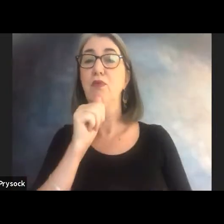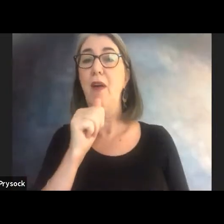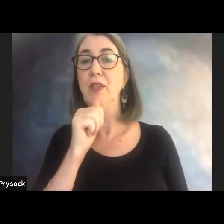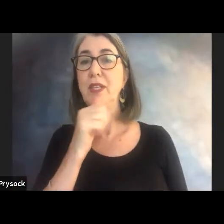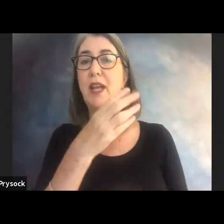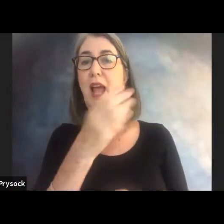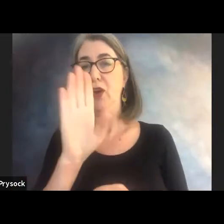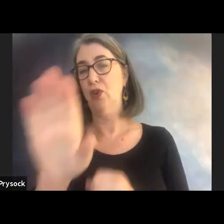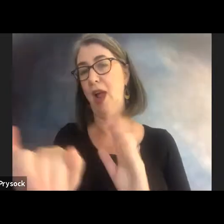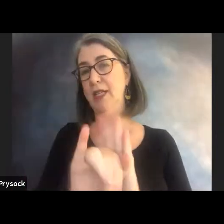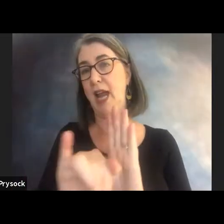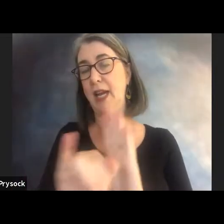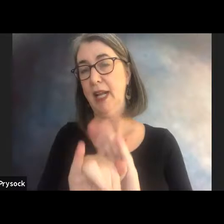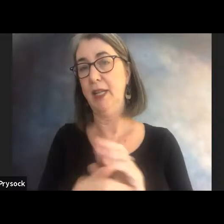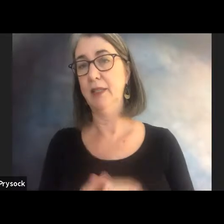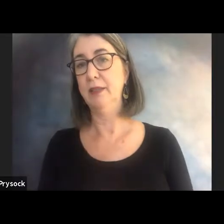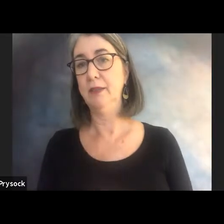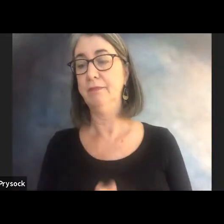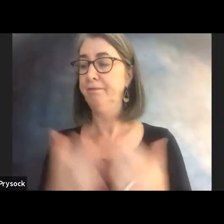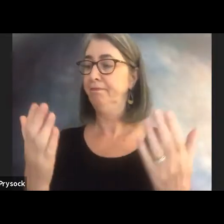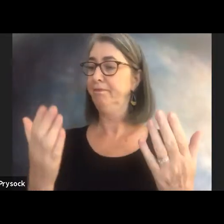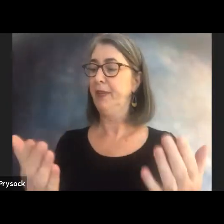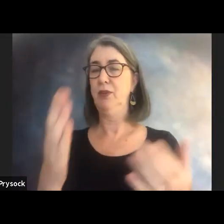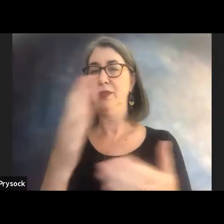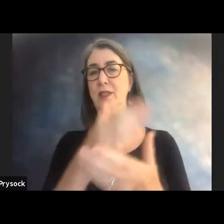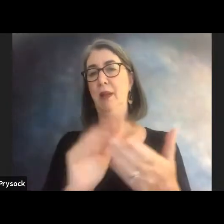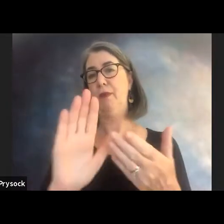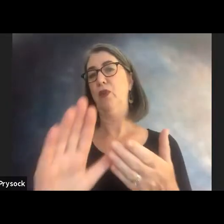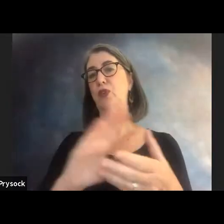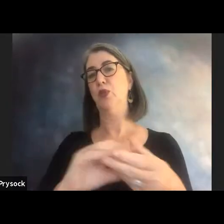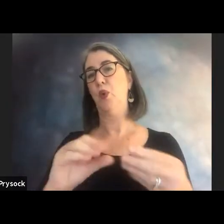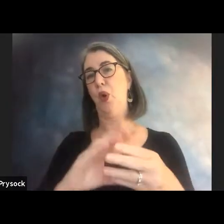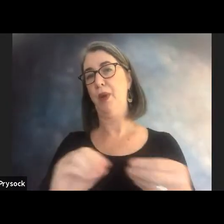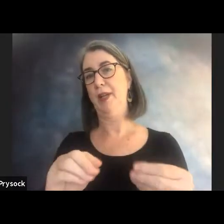and her identity. Here is a bit of her story.